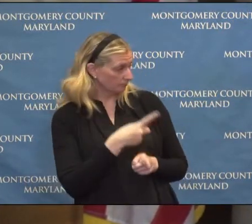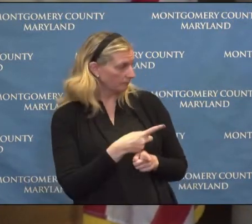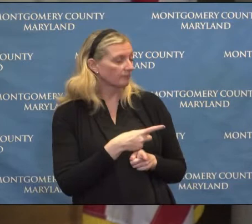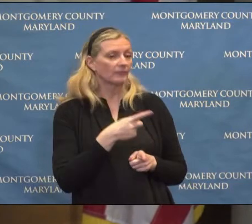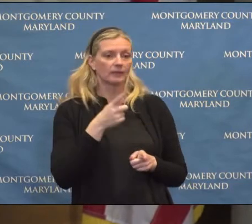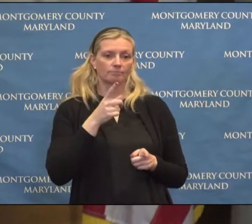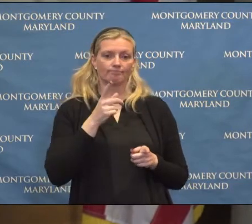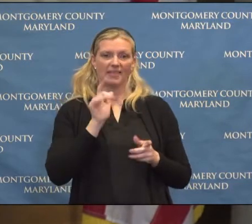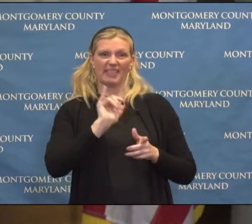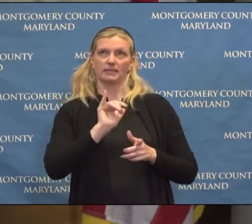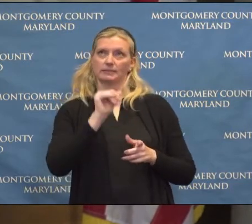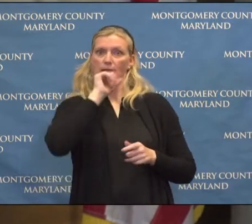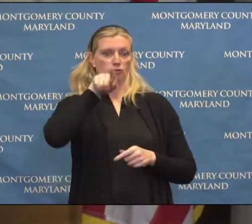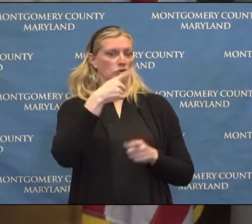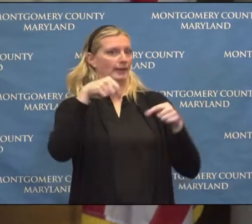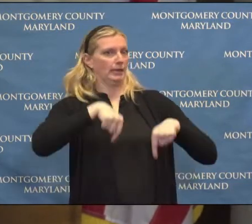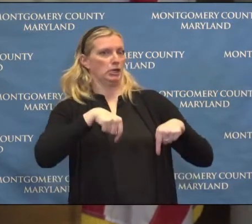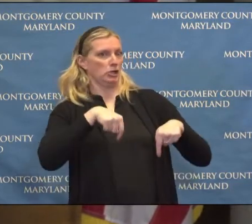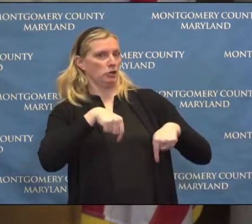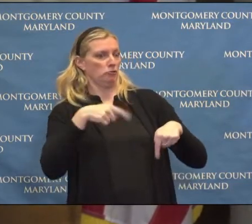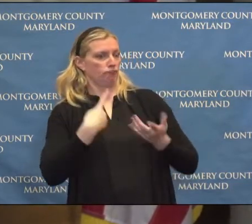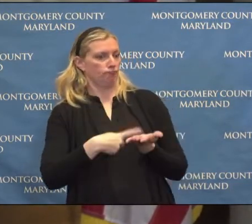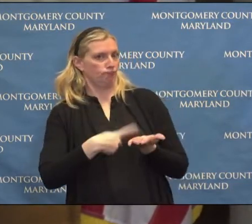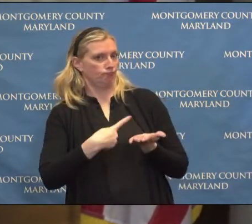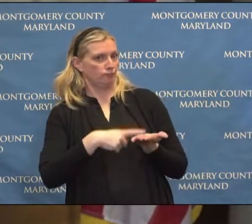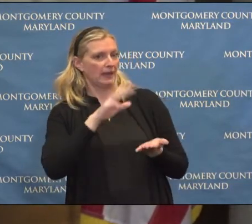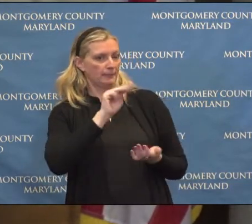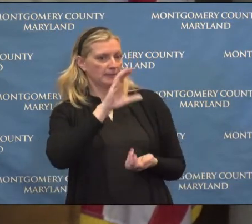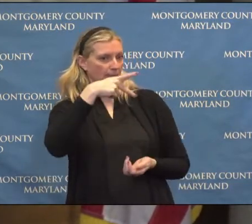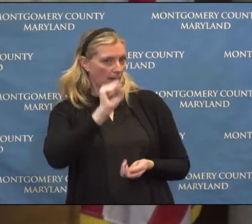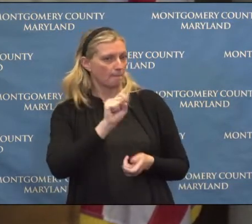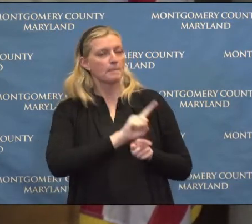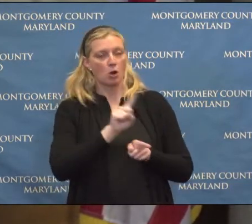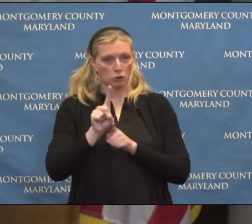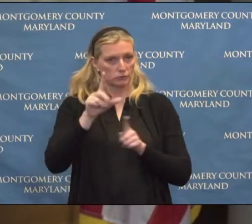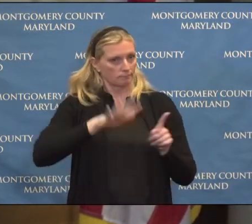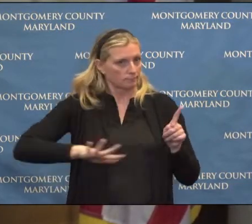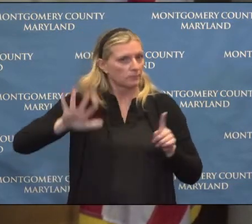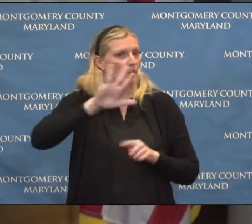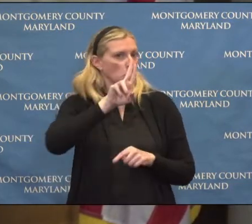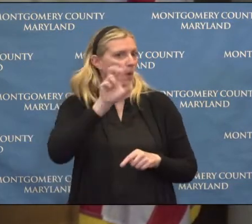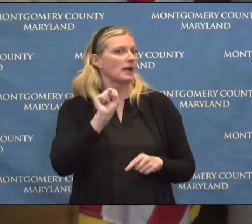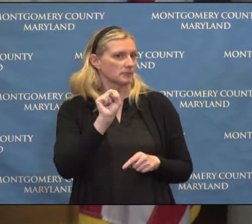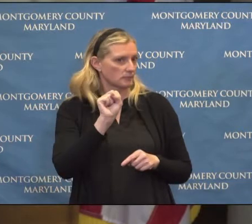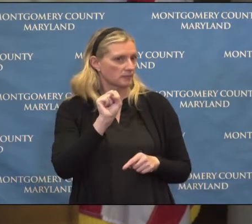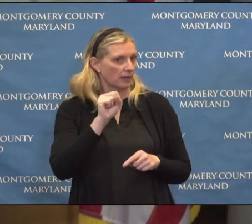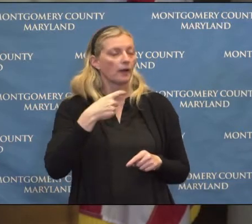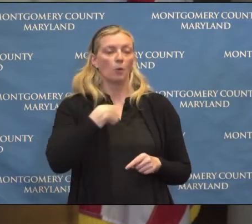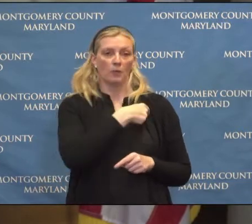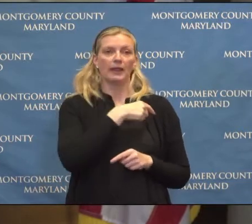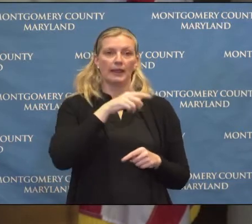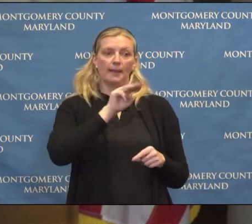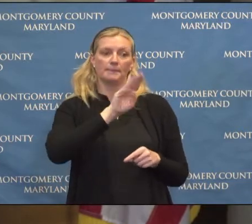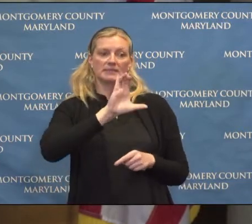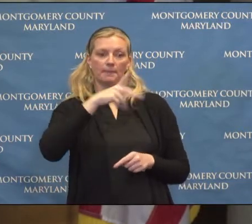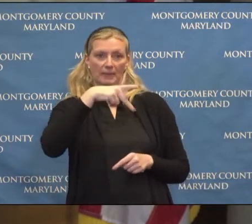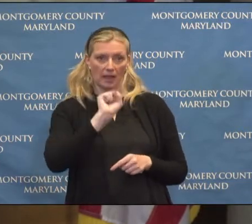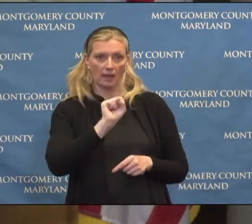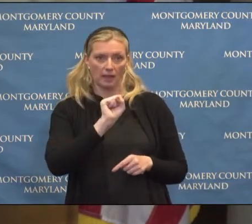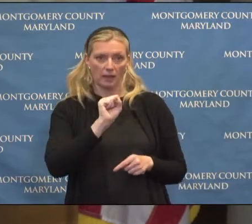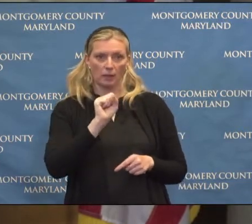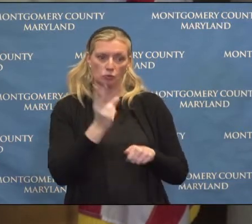digital platforms right now. MCPS does use Zoom. After the governor announced on